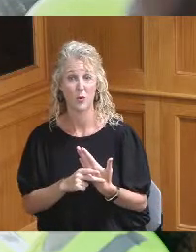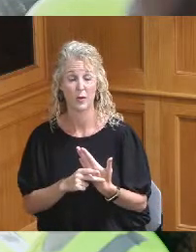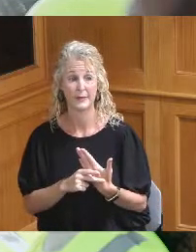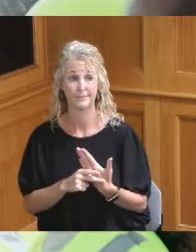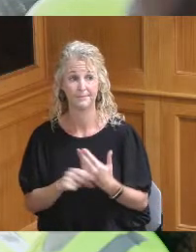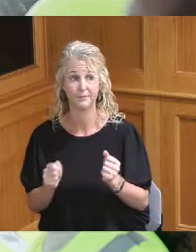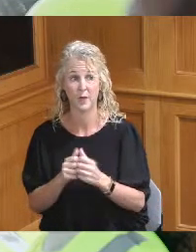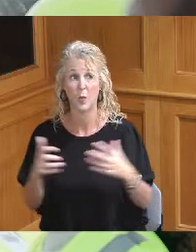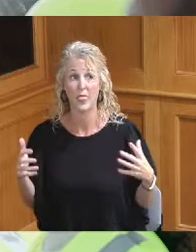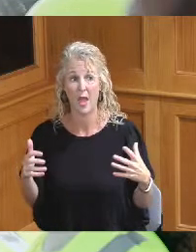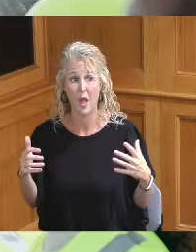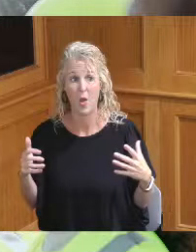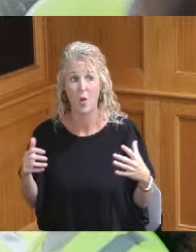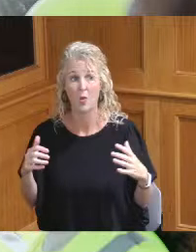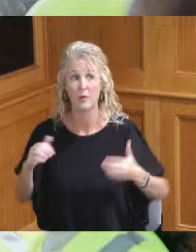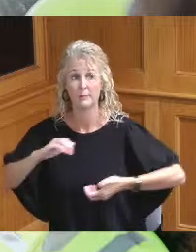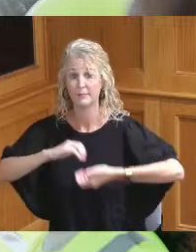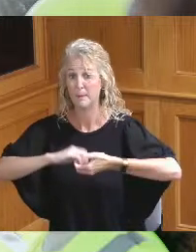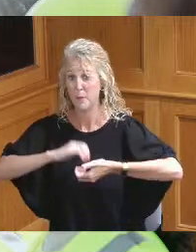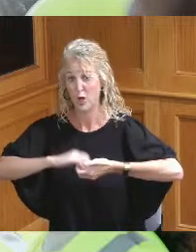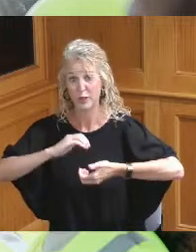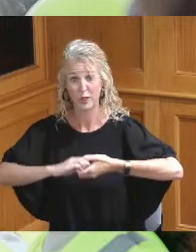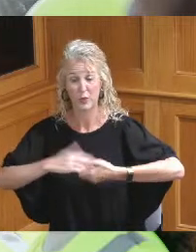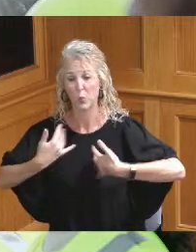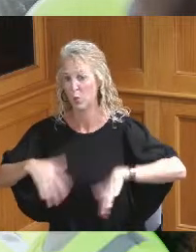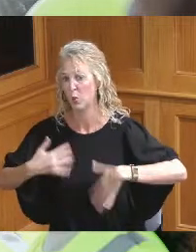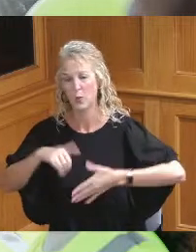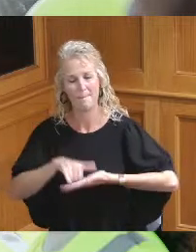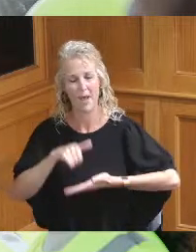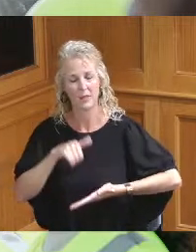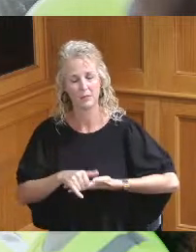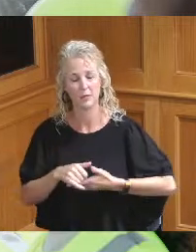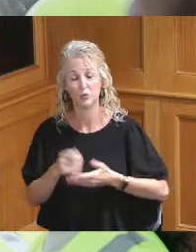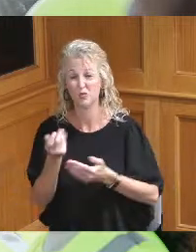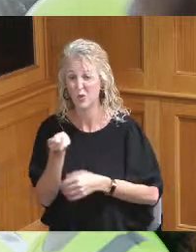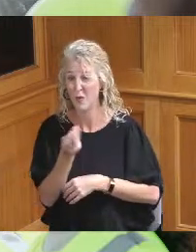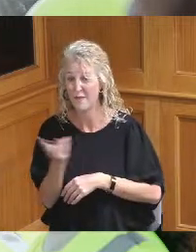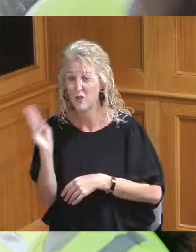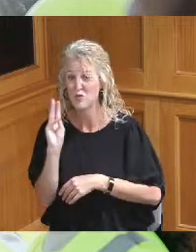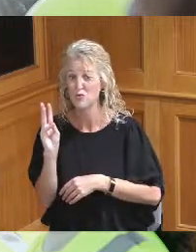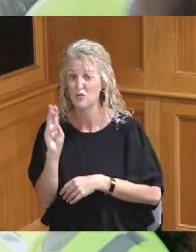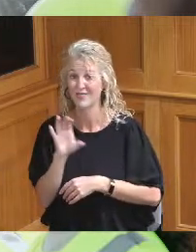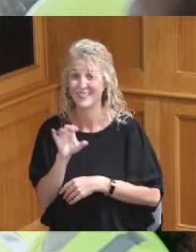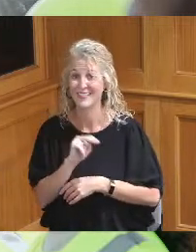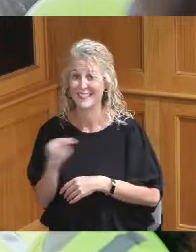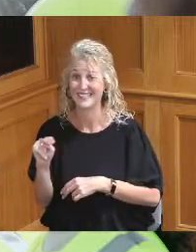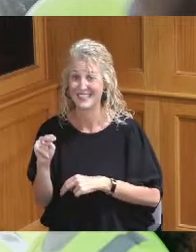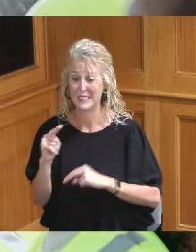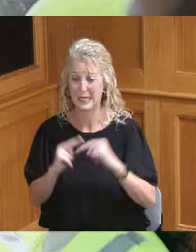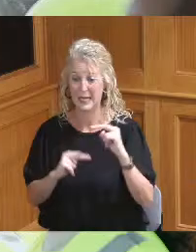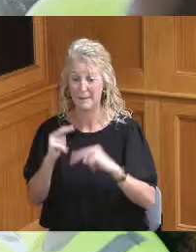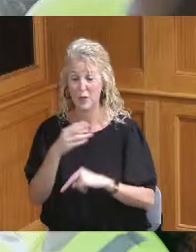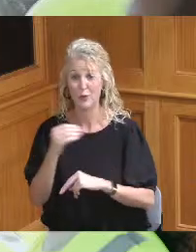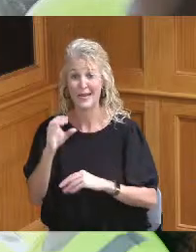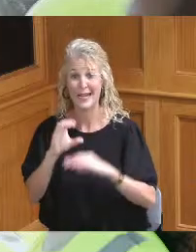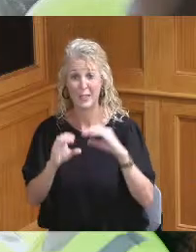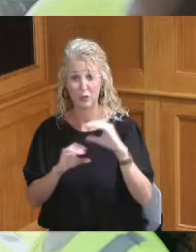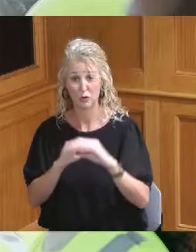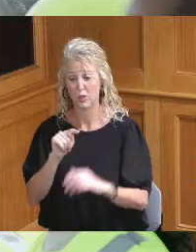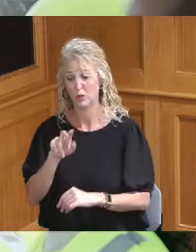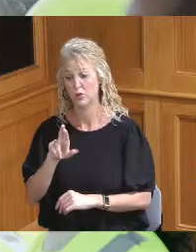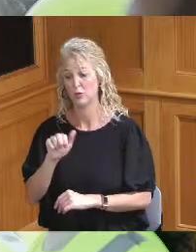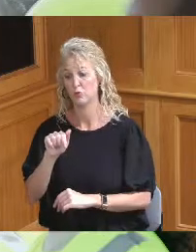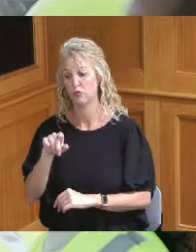possible without also partners. So some of the critical partners that we have worked with is the Cincinnati Building and Construction Trades